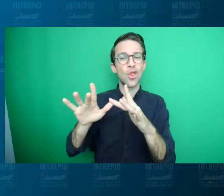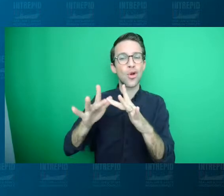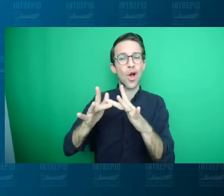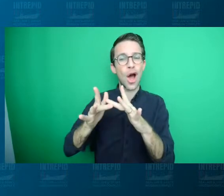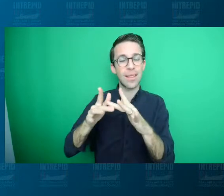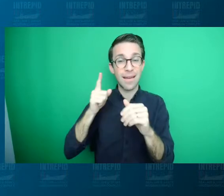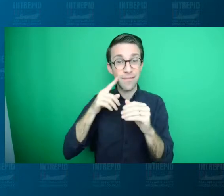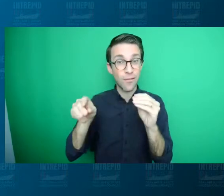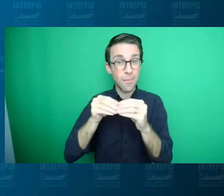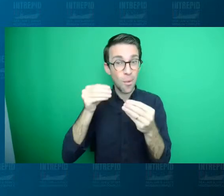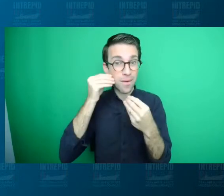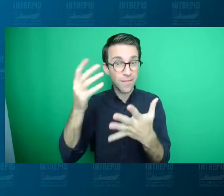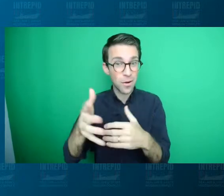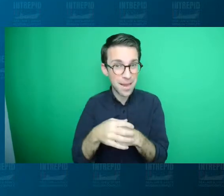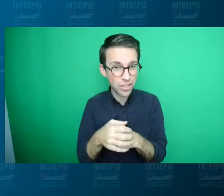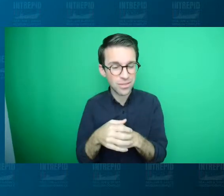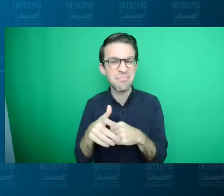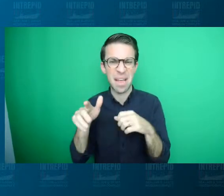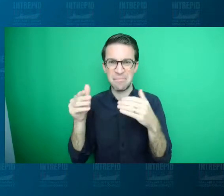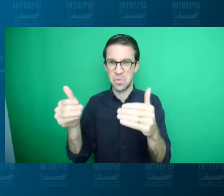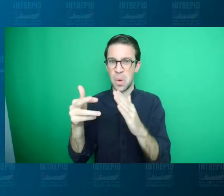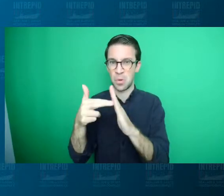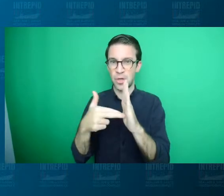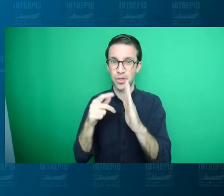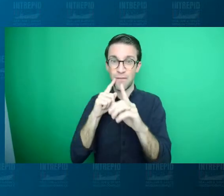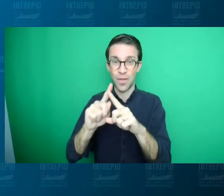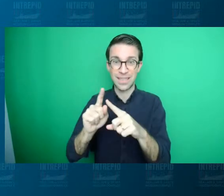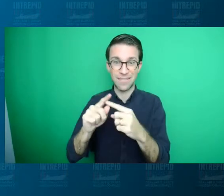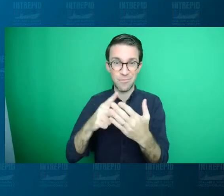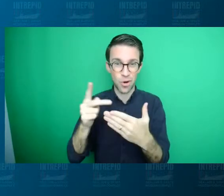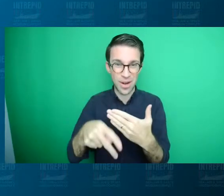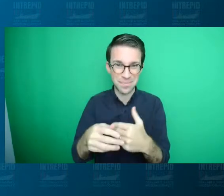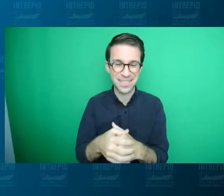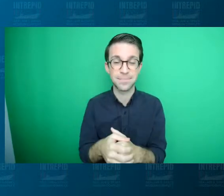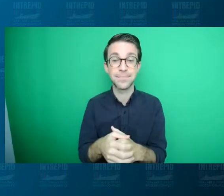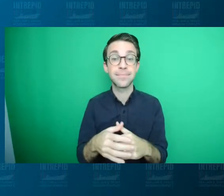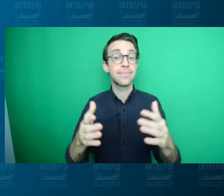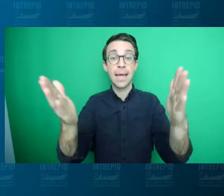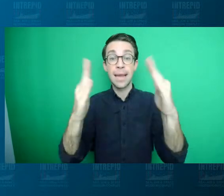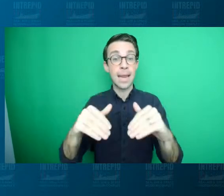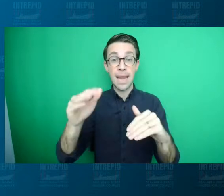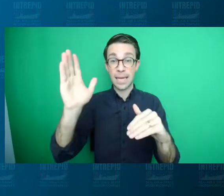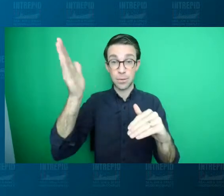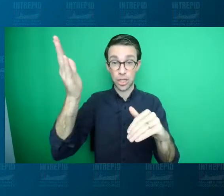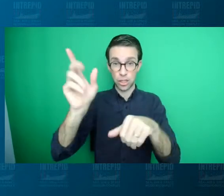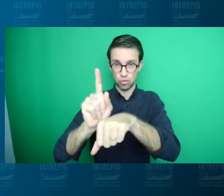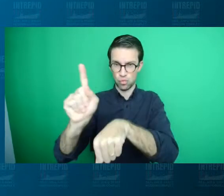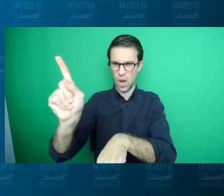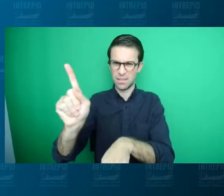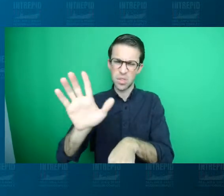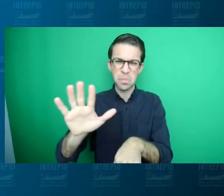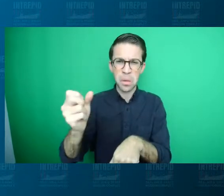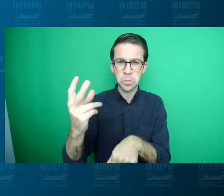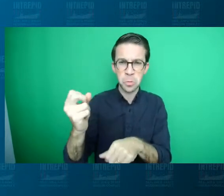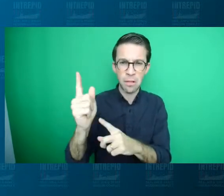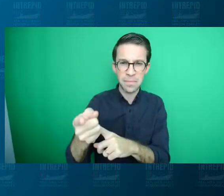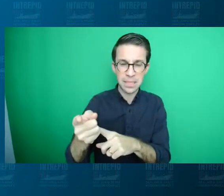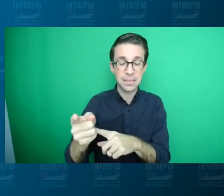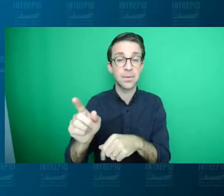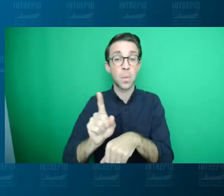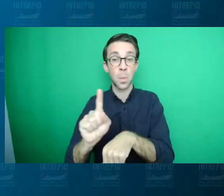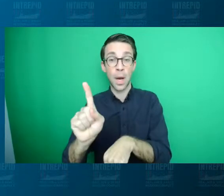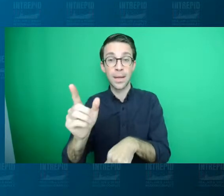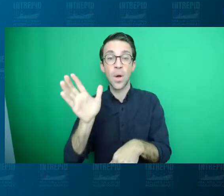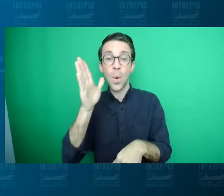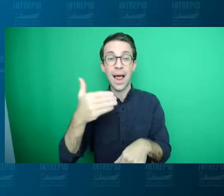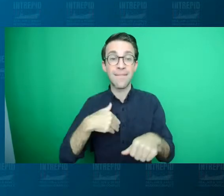intrepidmuseum.org/education for more information and to register for those programs. Now, up next at 1 p.m., so that's in about 12 minutes, we have